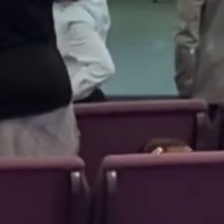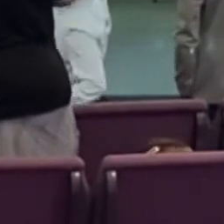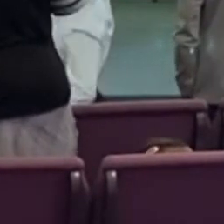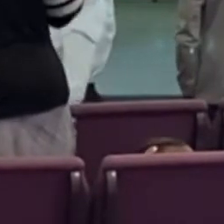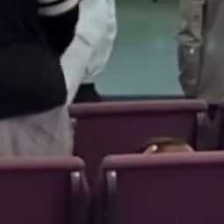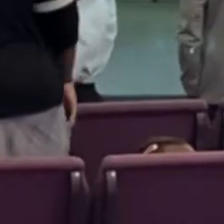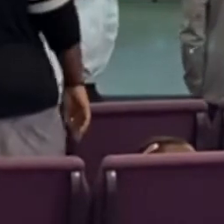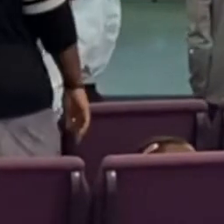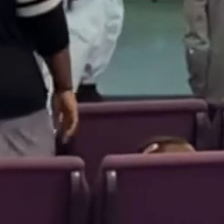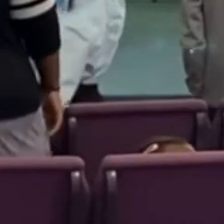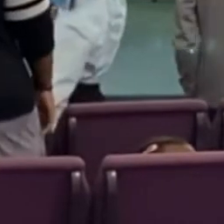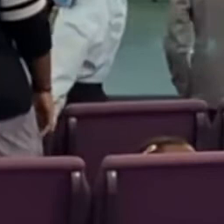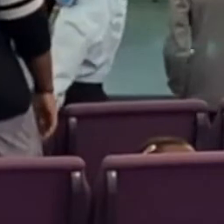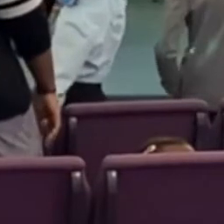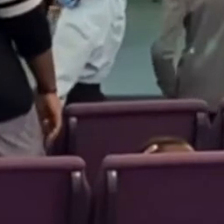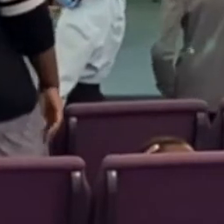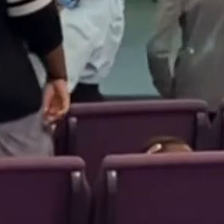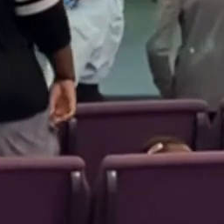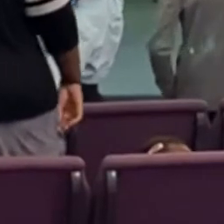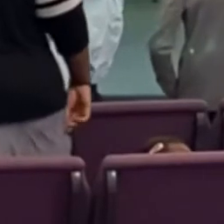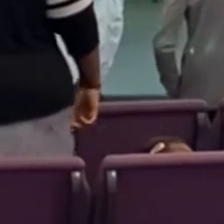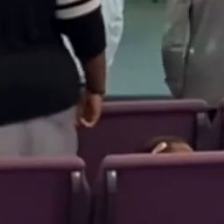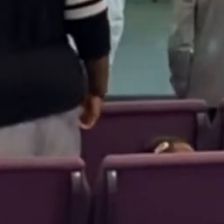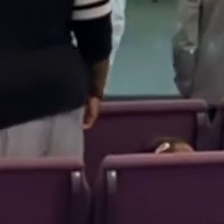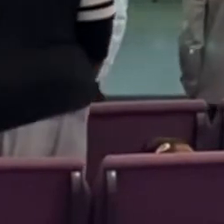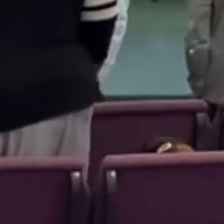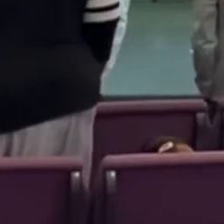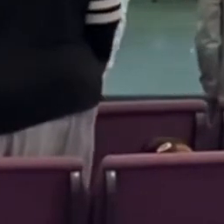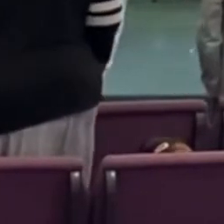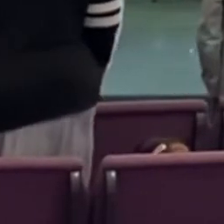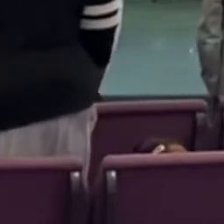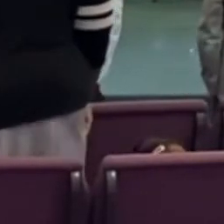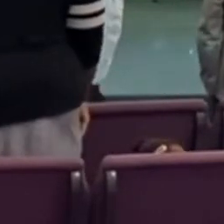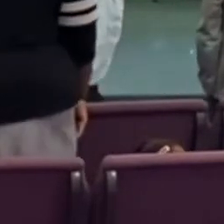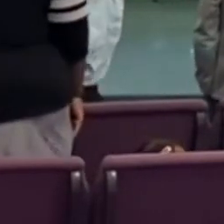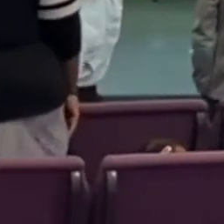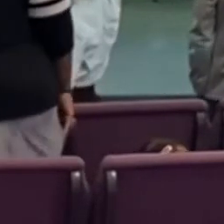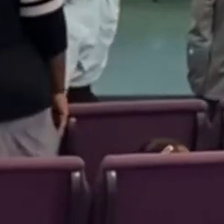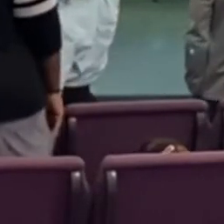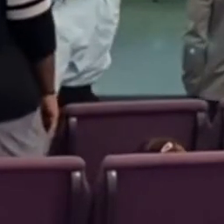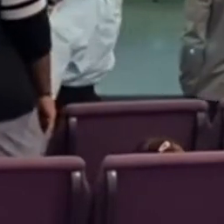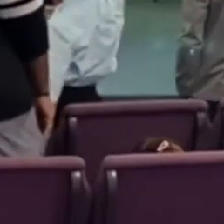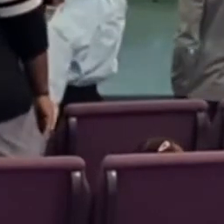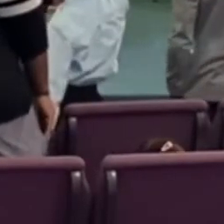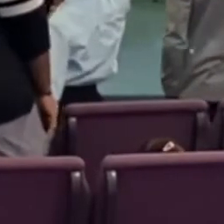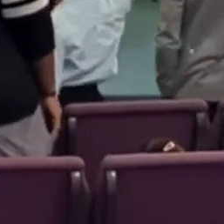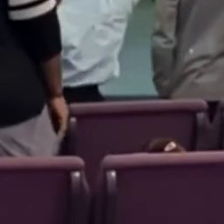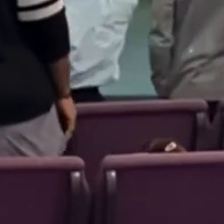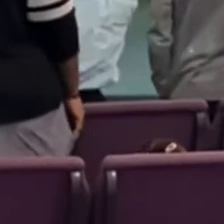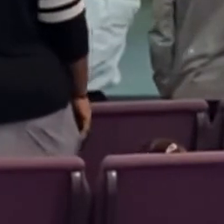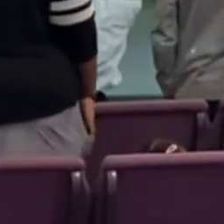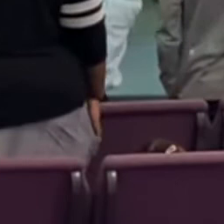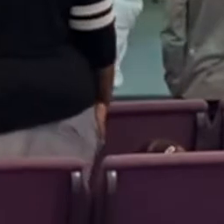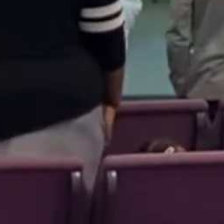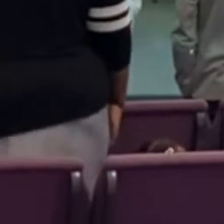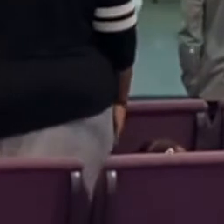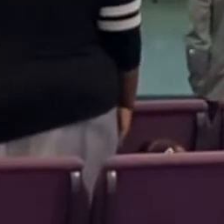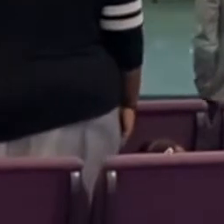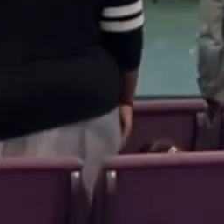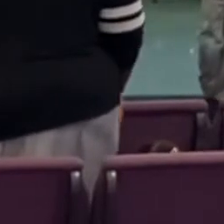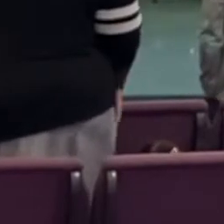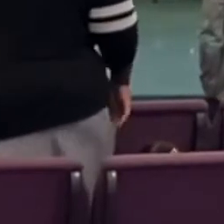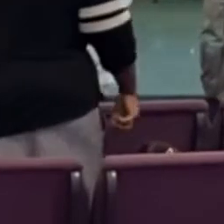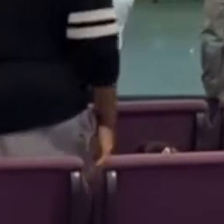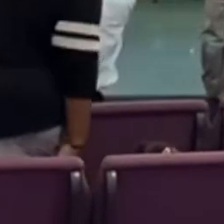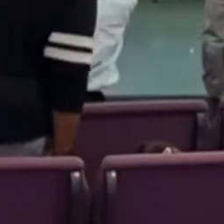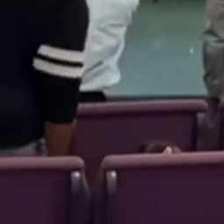good to have a Sunday morning where we all get in our vehicles and drive and we're all in one building instead of